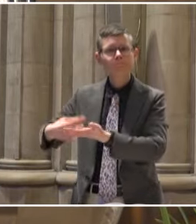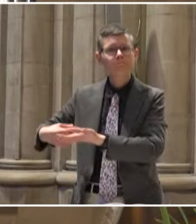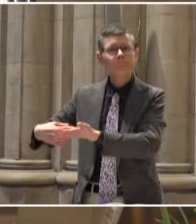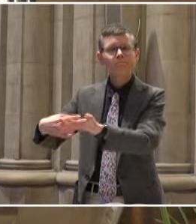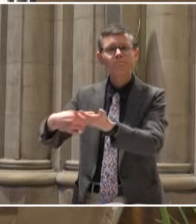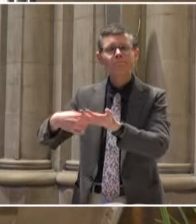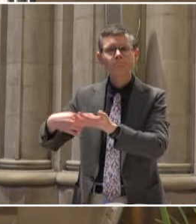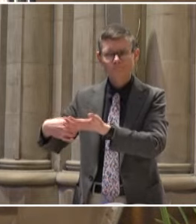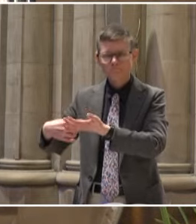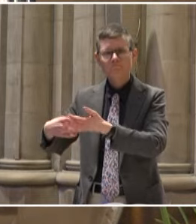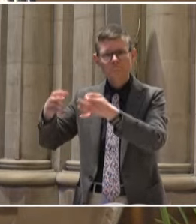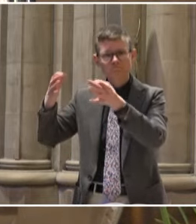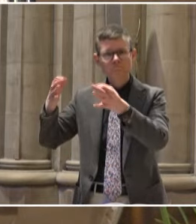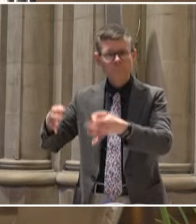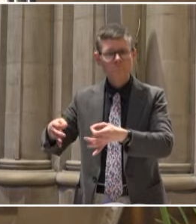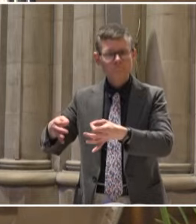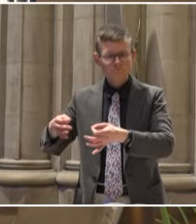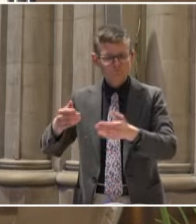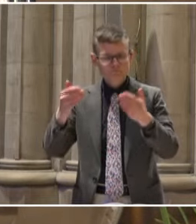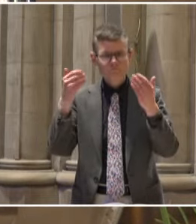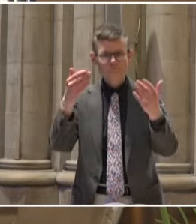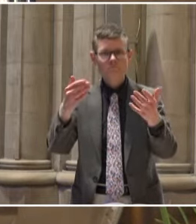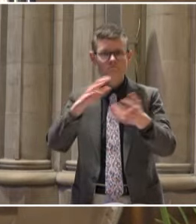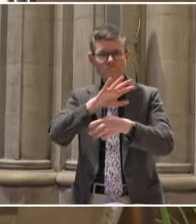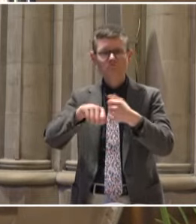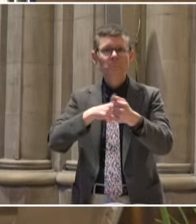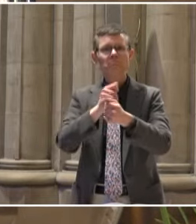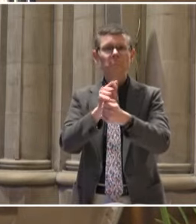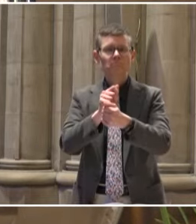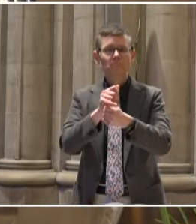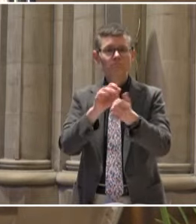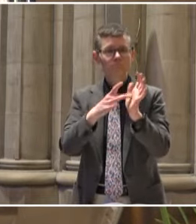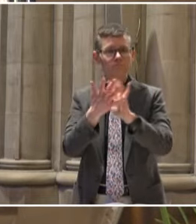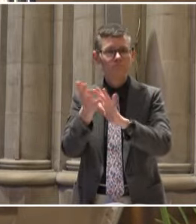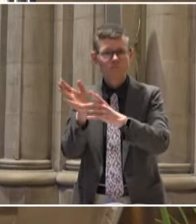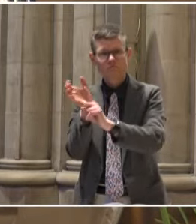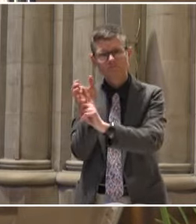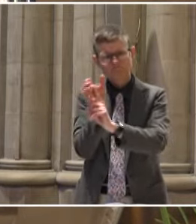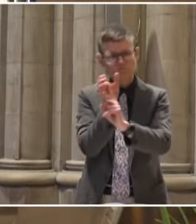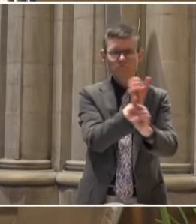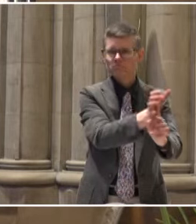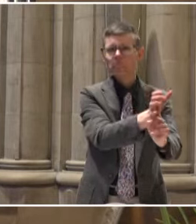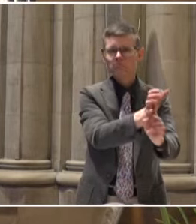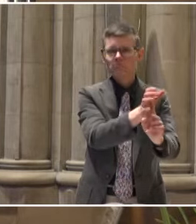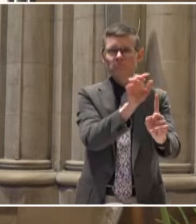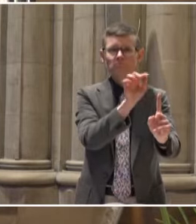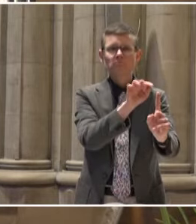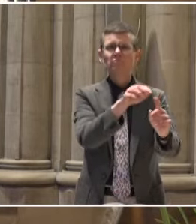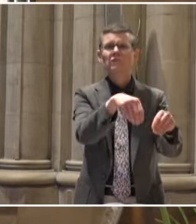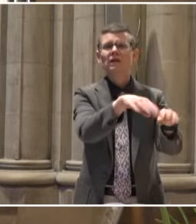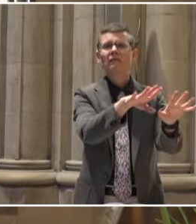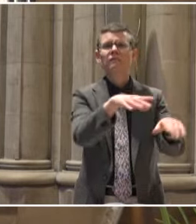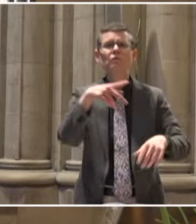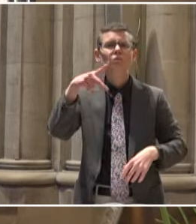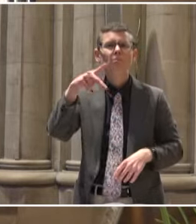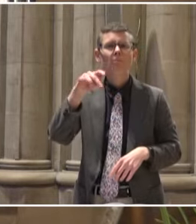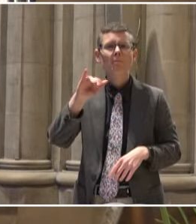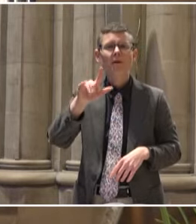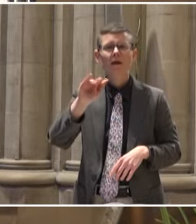They bound Jesus, led him away, and handed him over to Pilate.